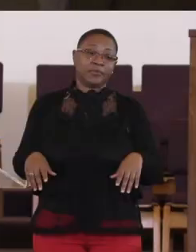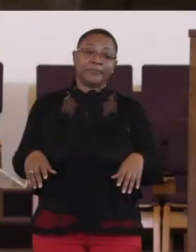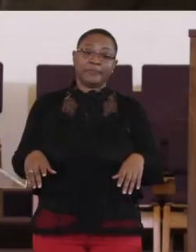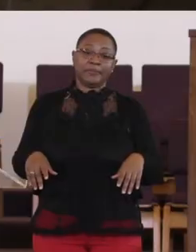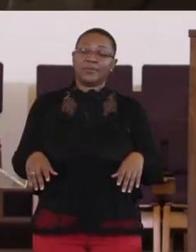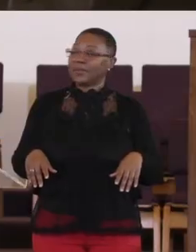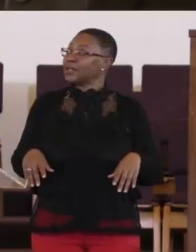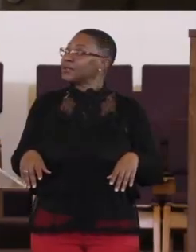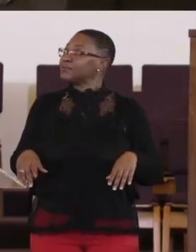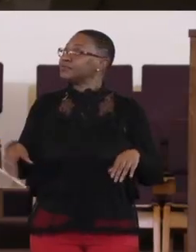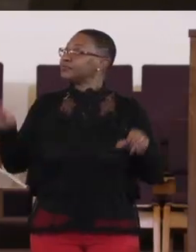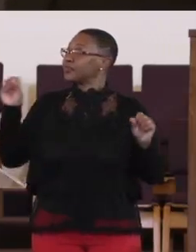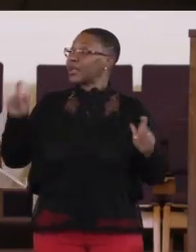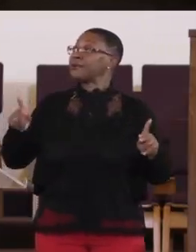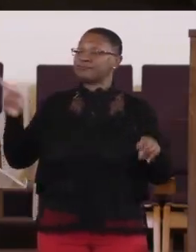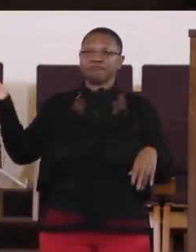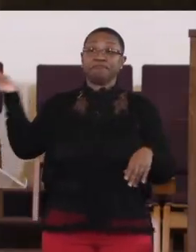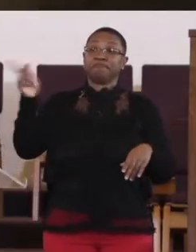All right, well, let's do it.